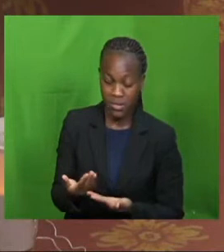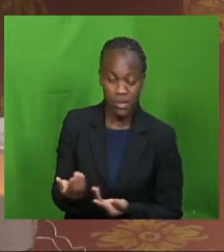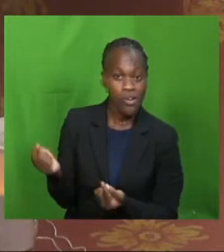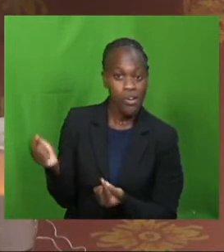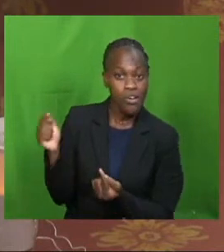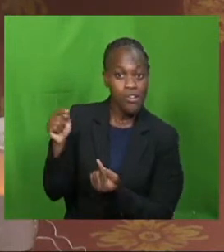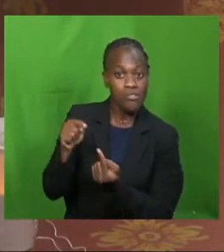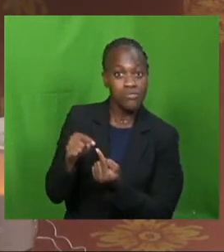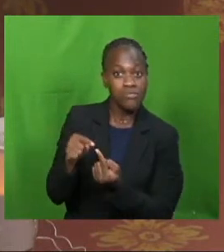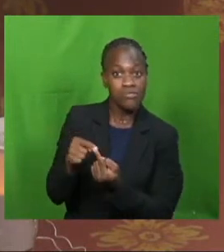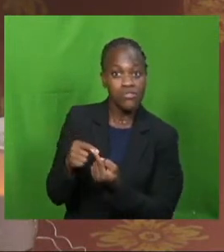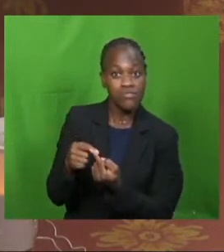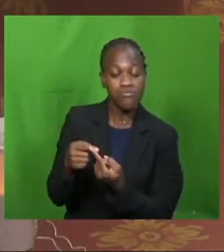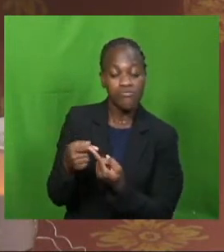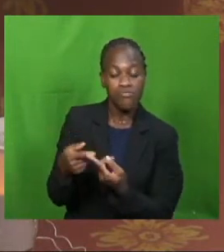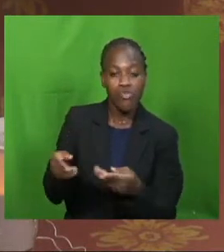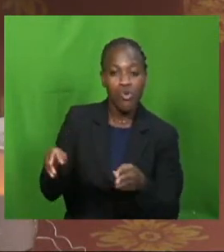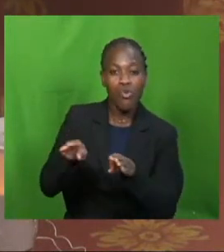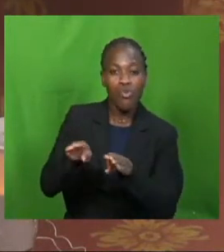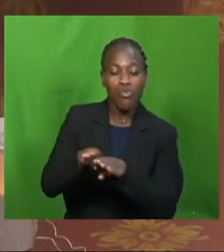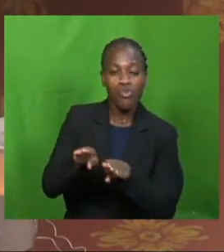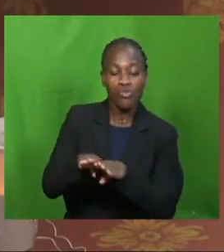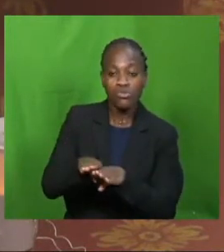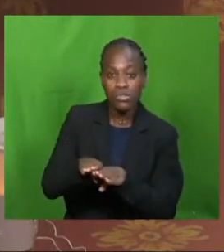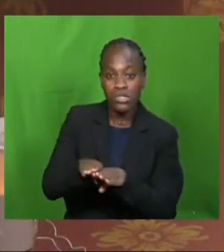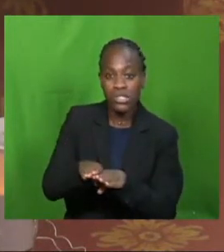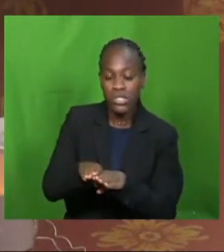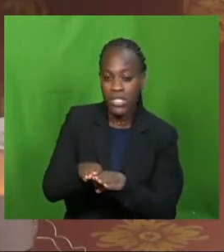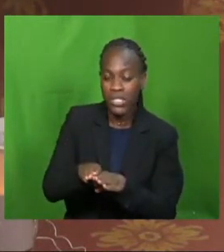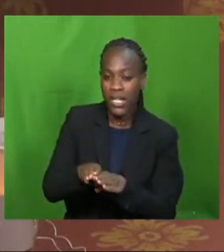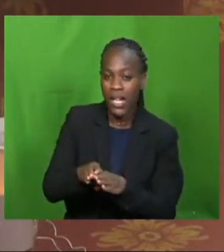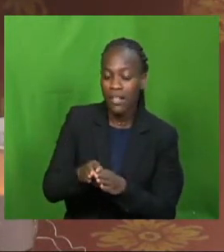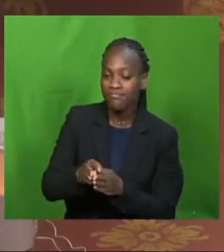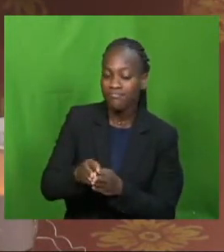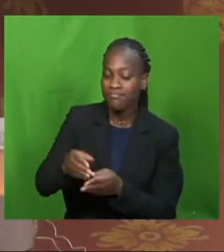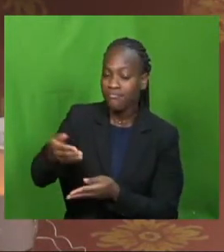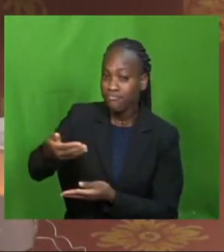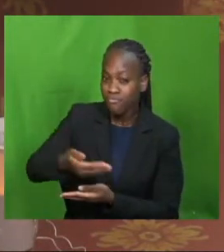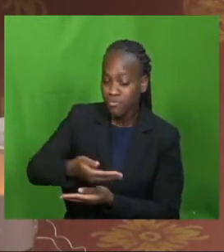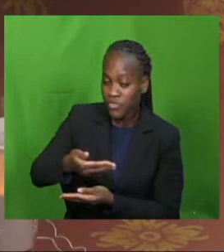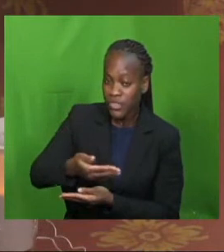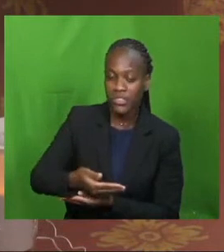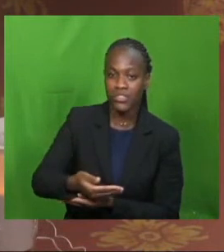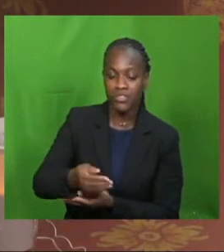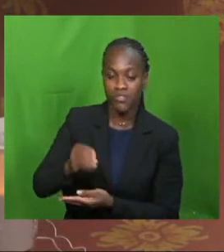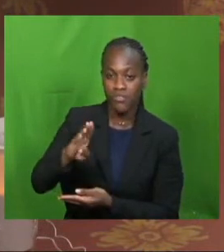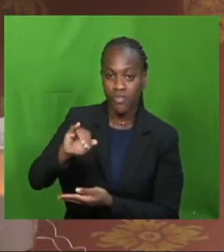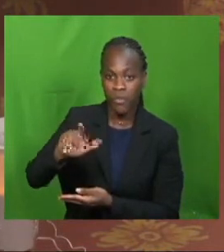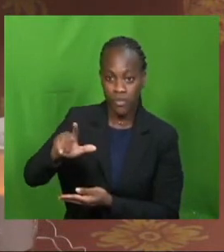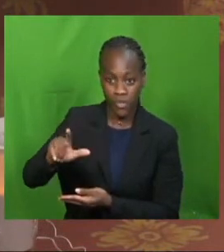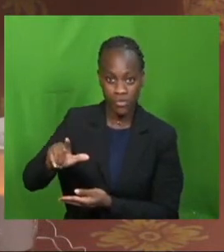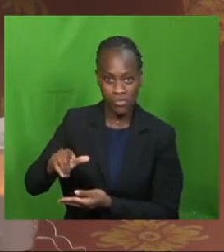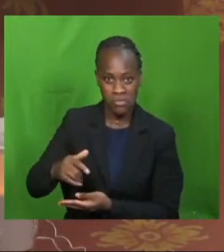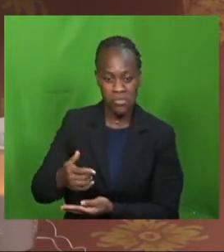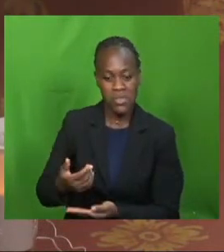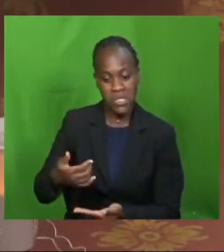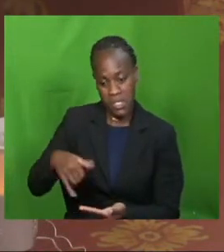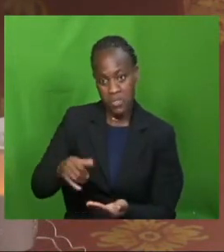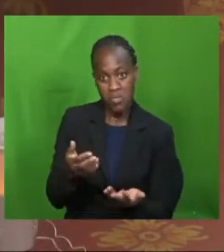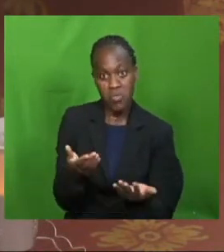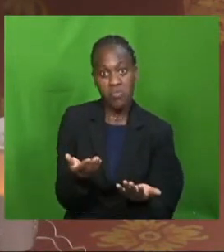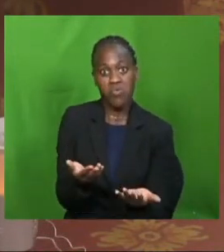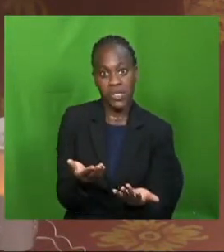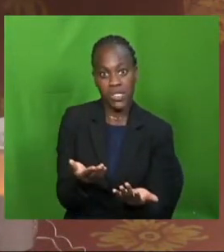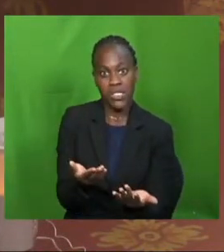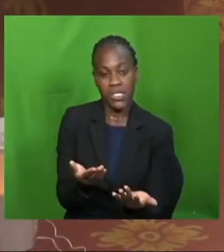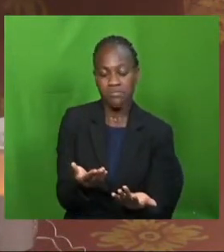we were closing the receipt of inputs for internal preparation. We still look forward to receiving their inputs though. This includes the Ghana